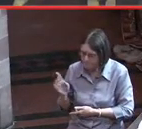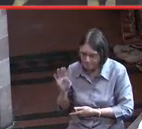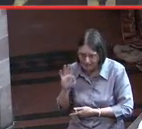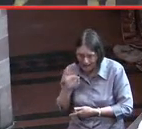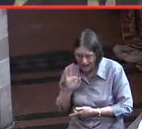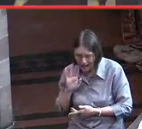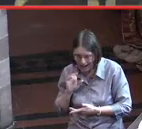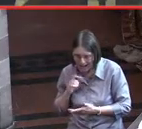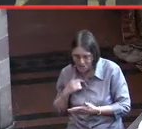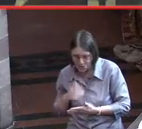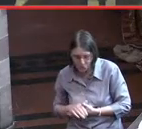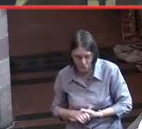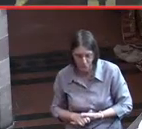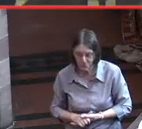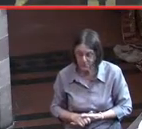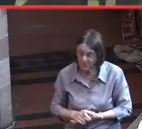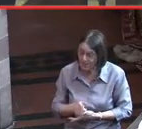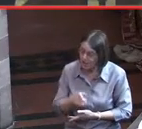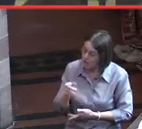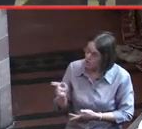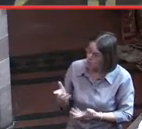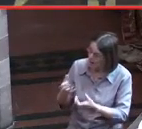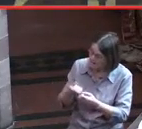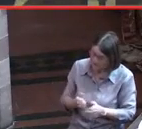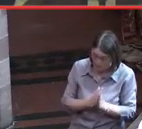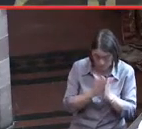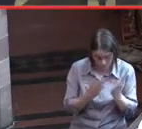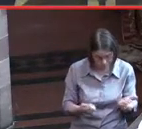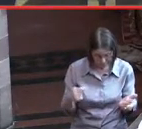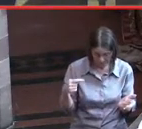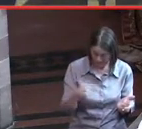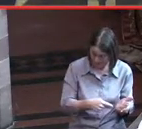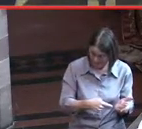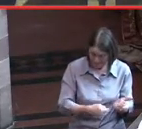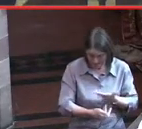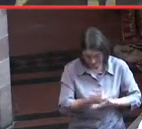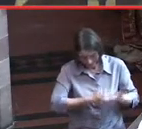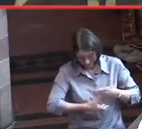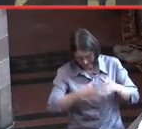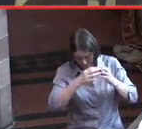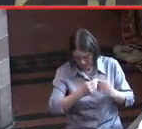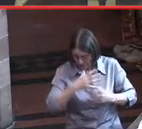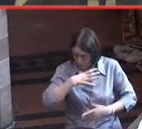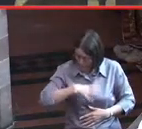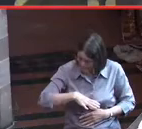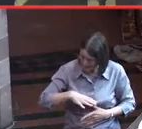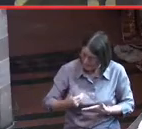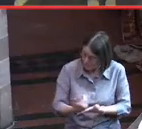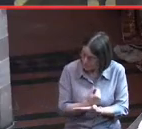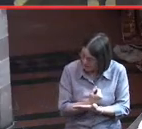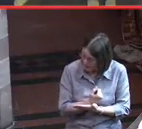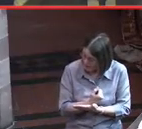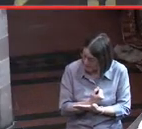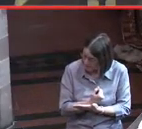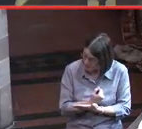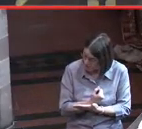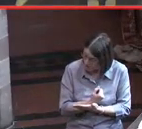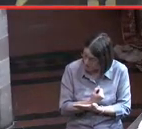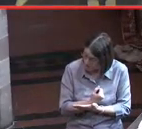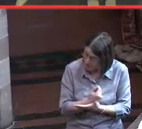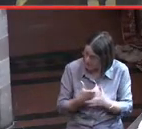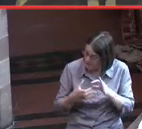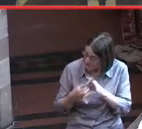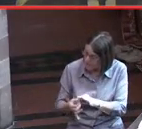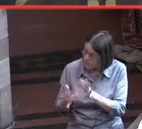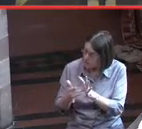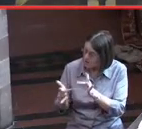Do you accept the Holy Scriptures as revealing all things necessary for salvation through Jesus Christ